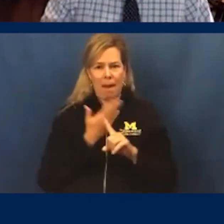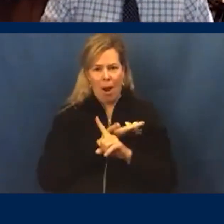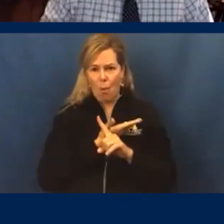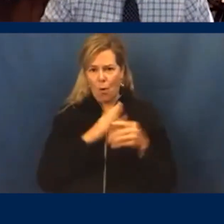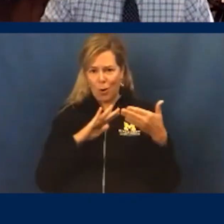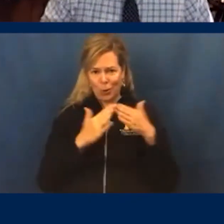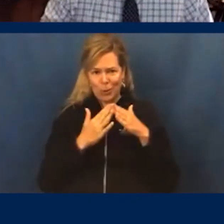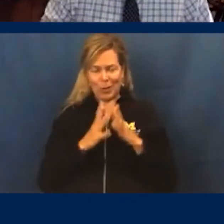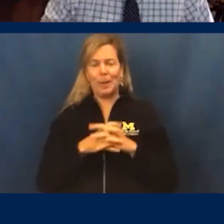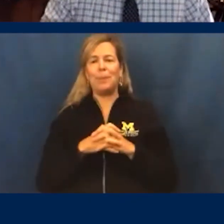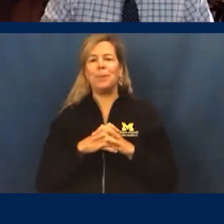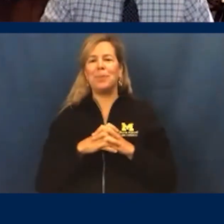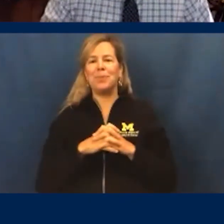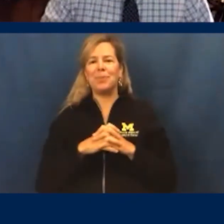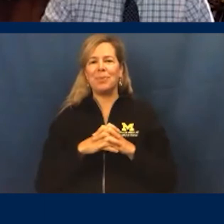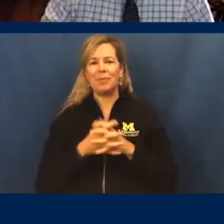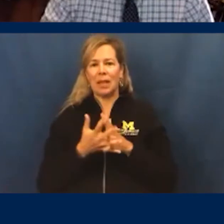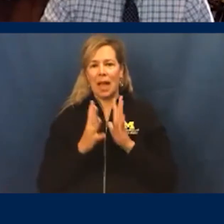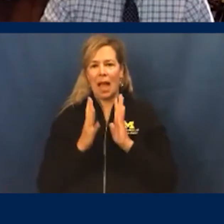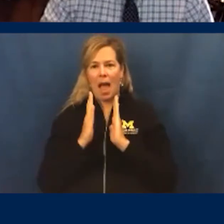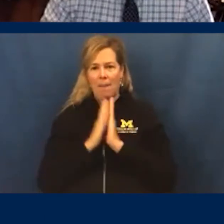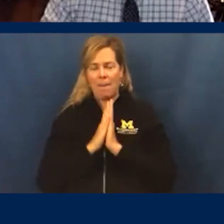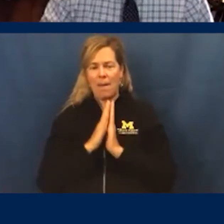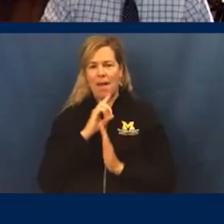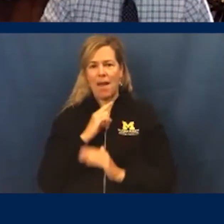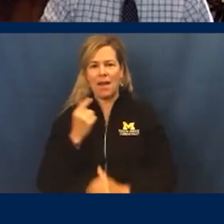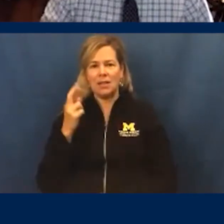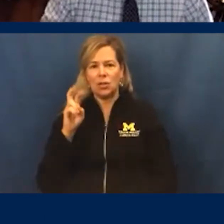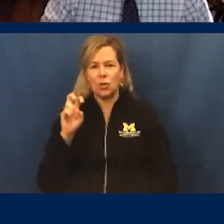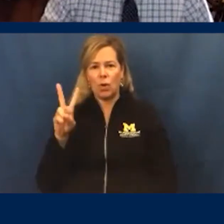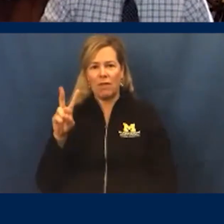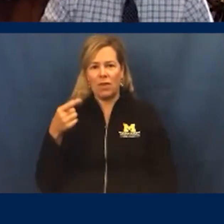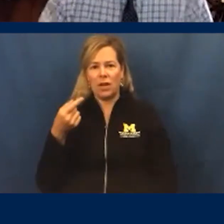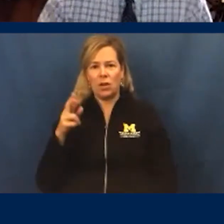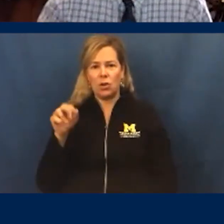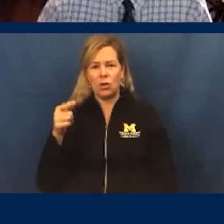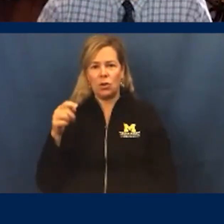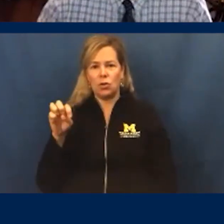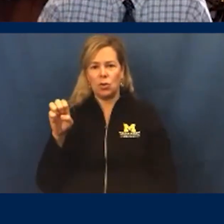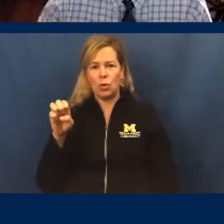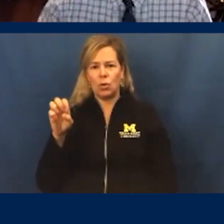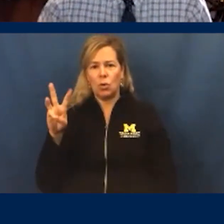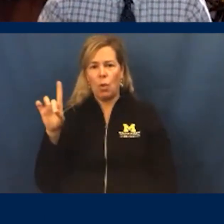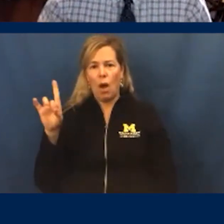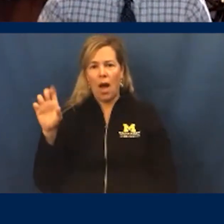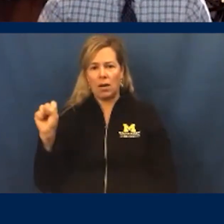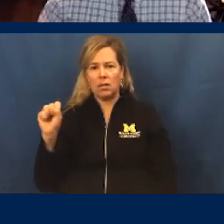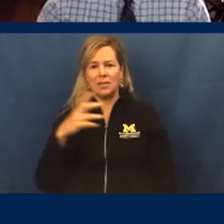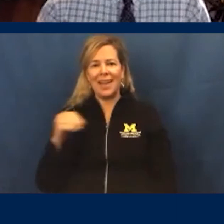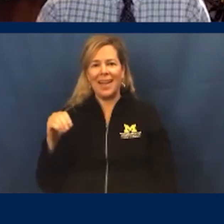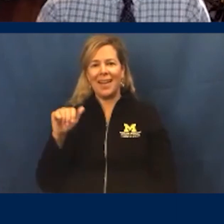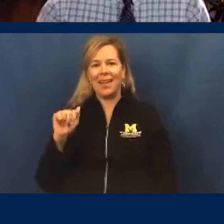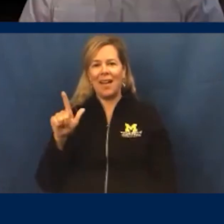going to ask Reverend George Waddles and Alfreda Rooks to join us.